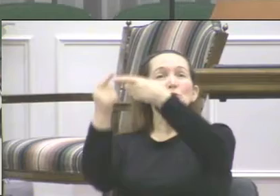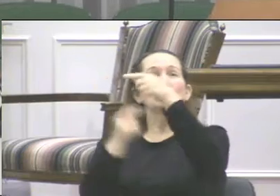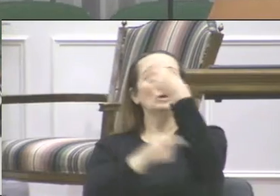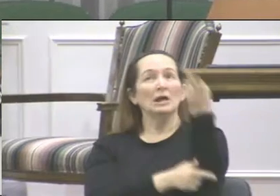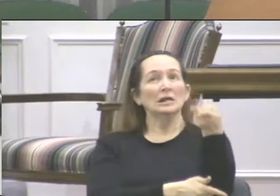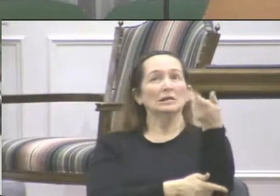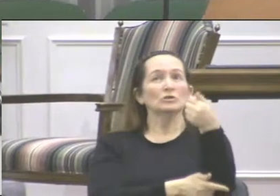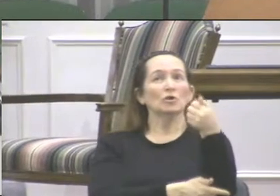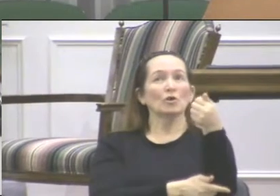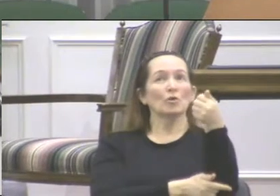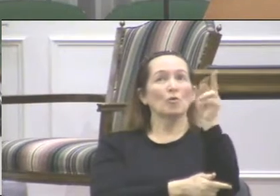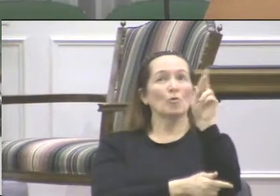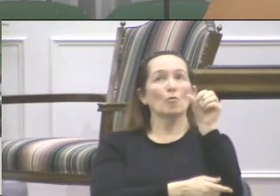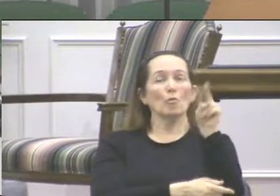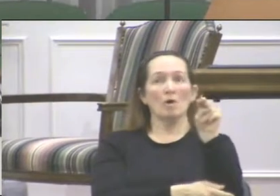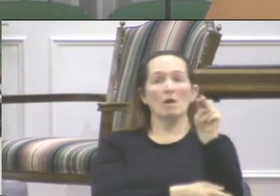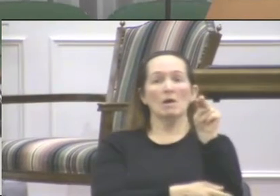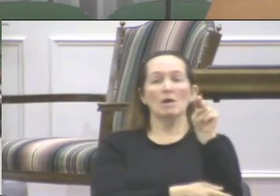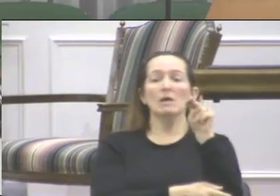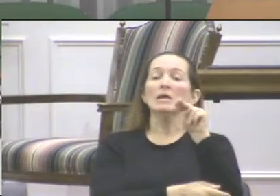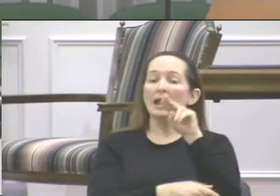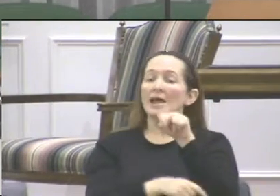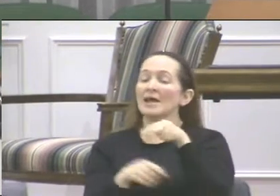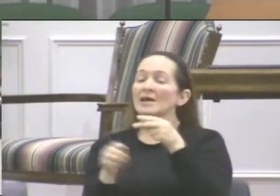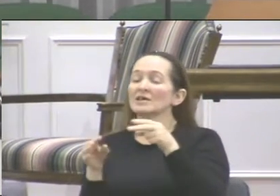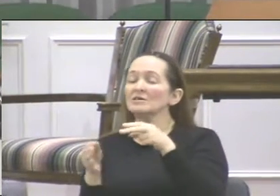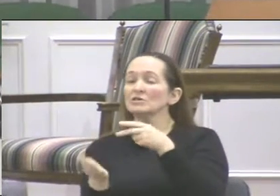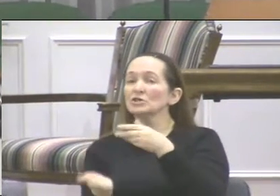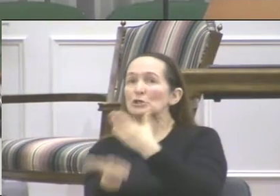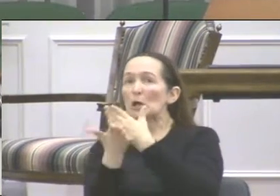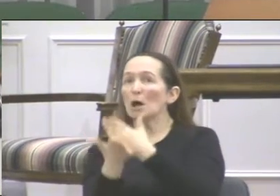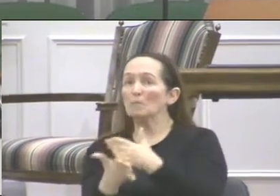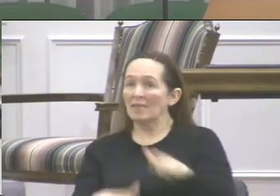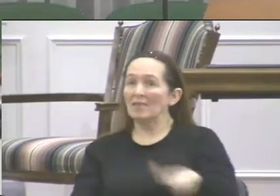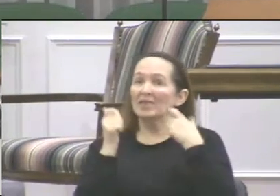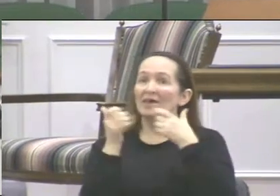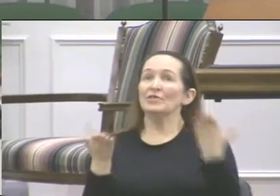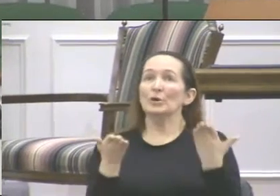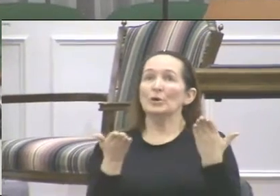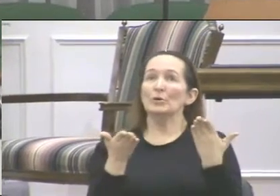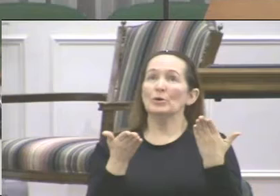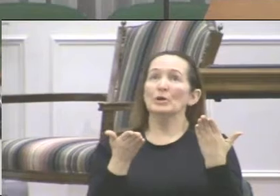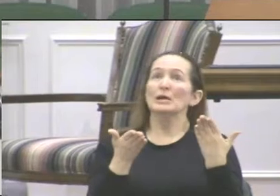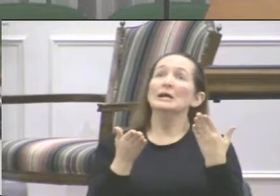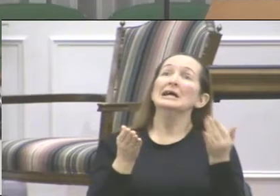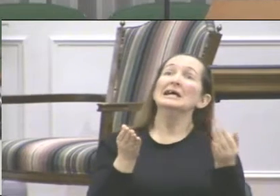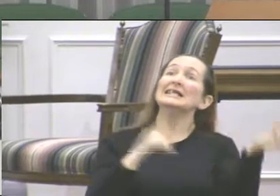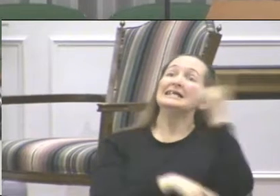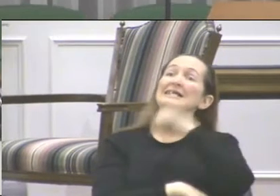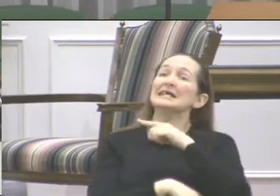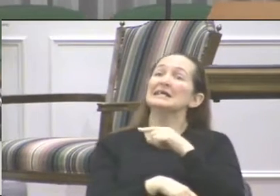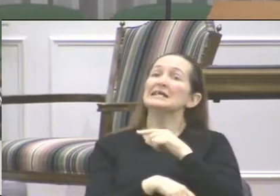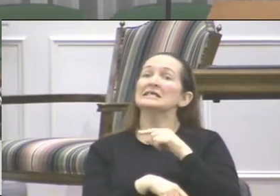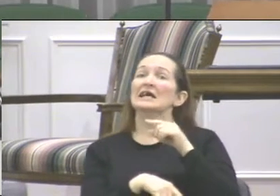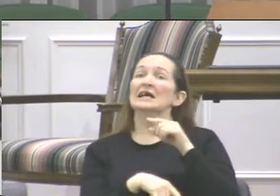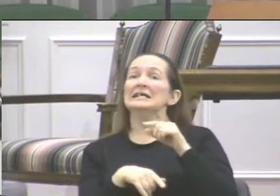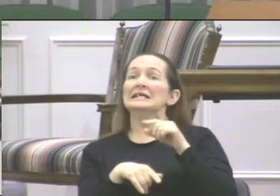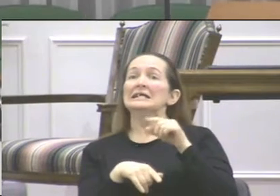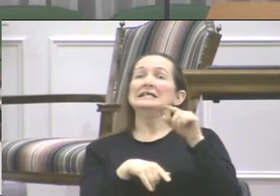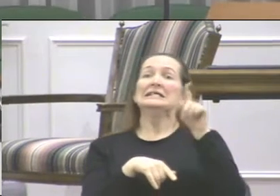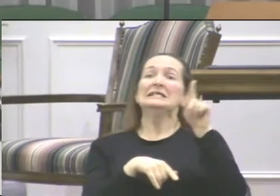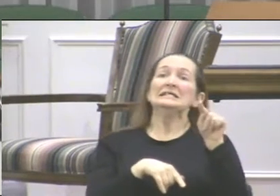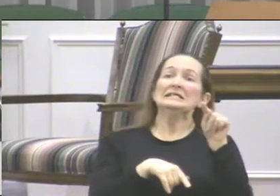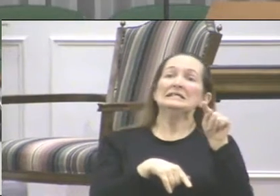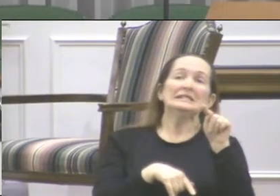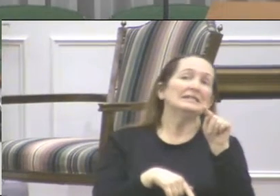settled there. The days of Terah were 205 years, and Terah died